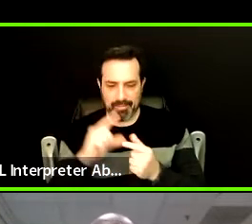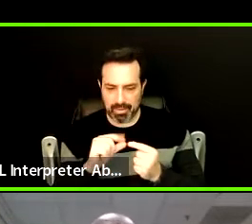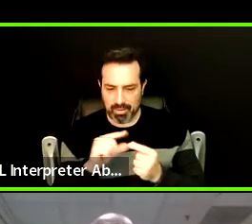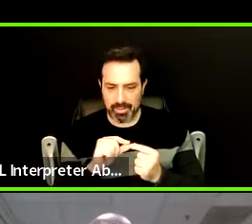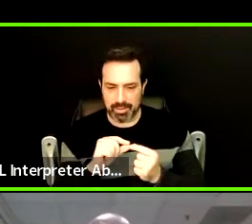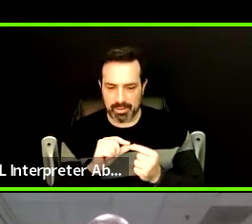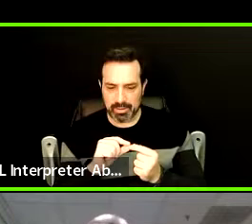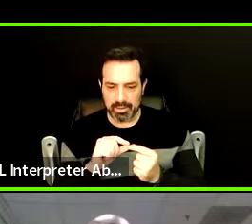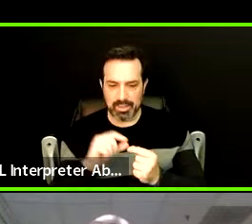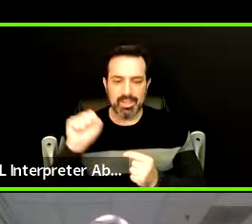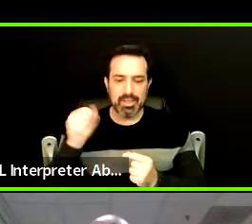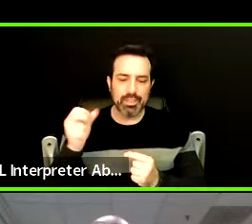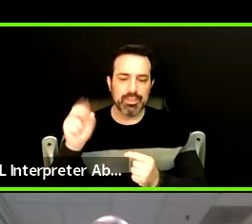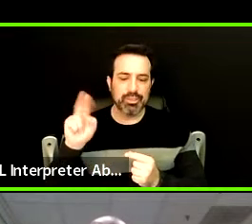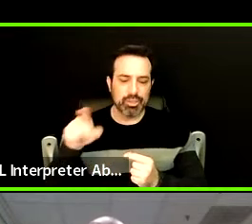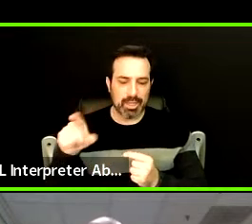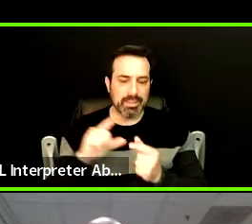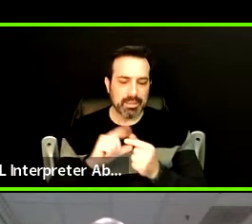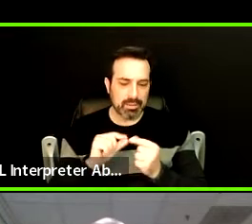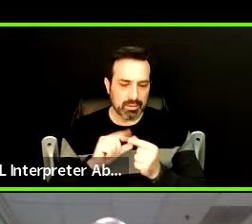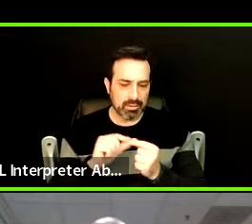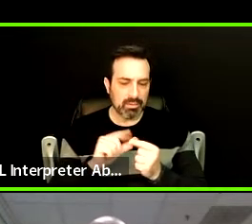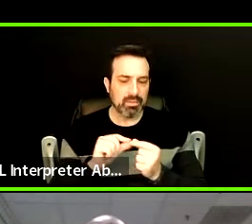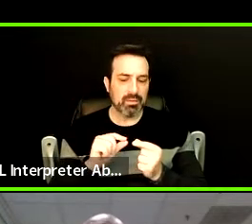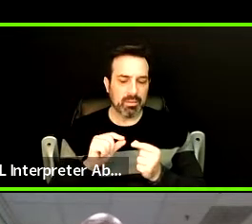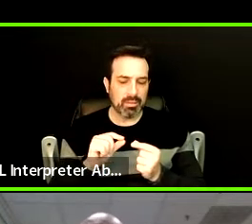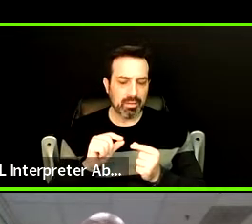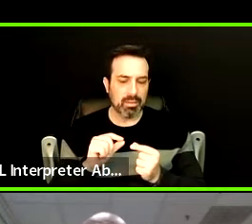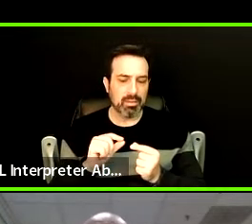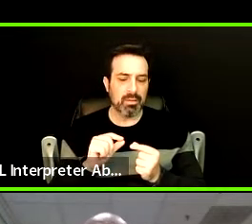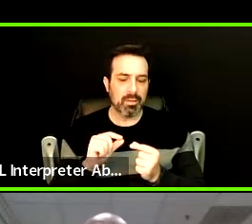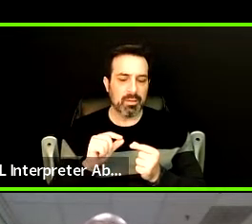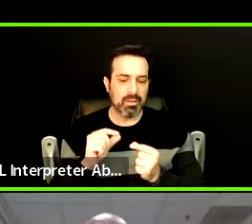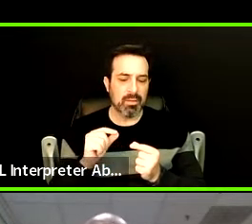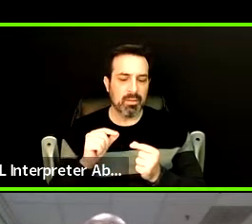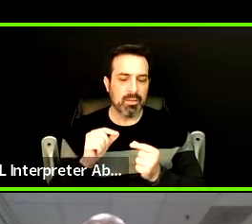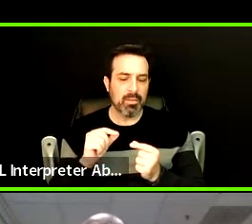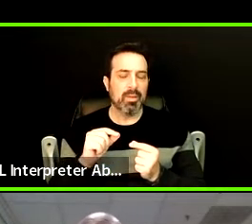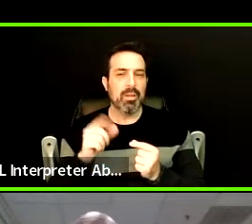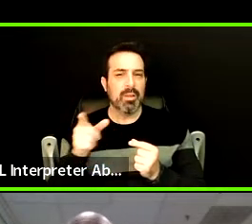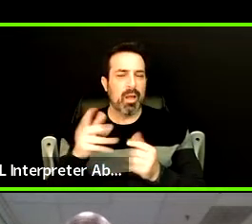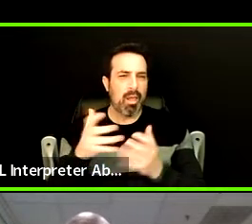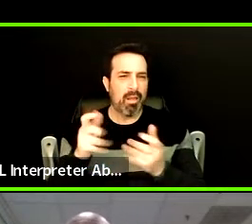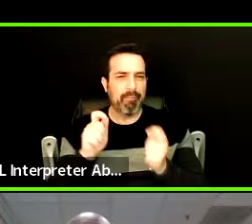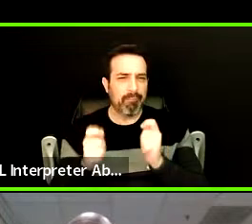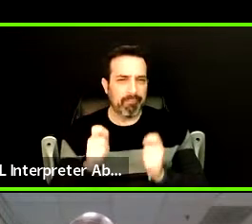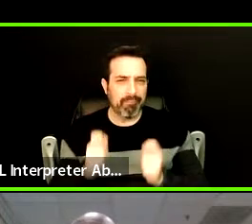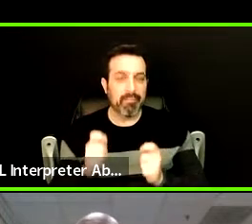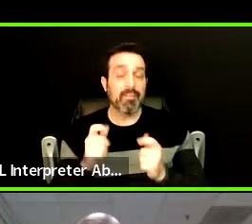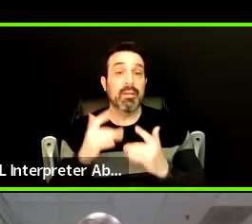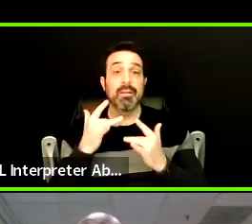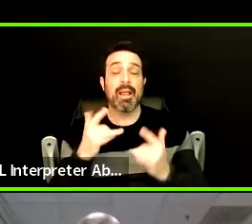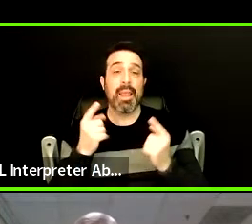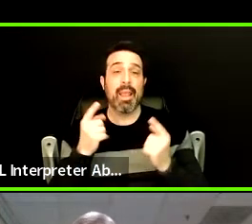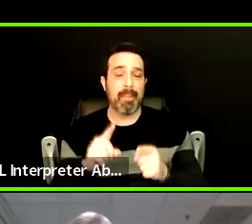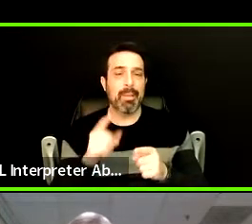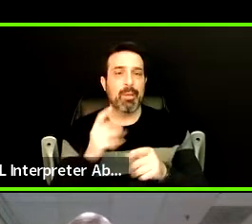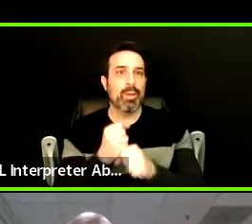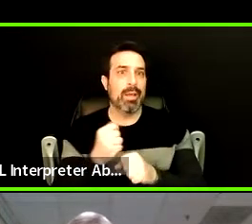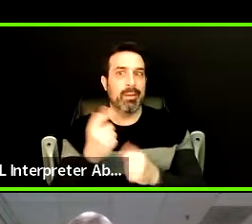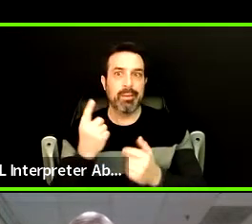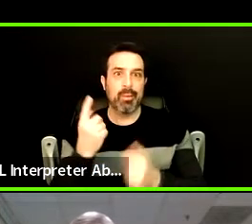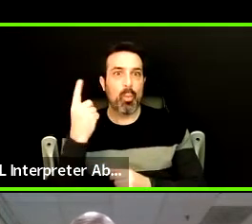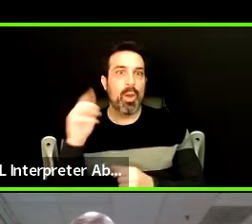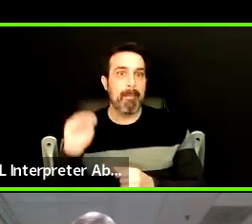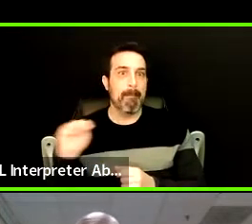and Shannon took this on, but it was more about, we do a lot of these visioning sessions, and what typically happens is we get a million things